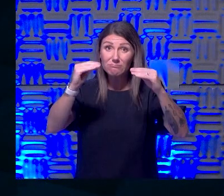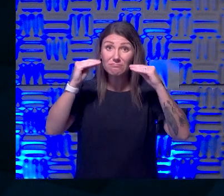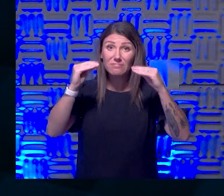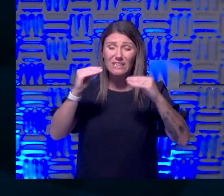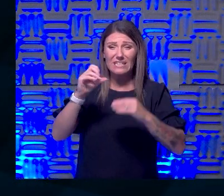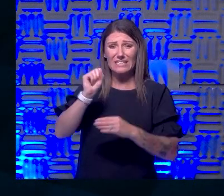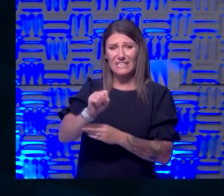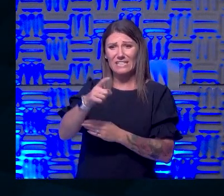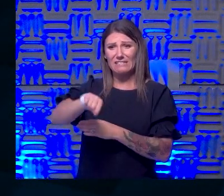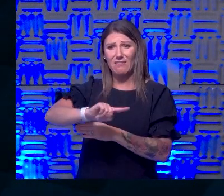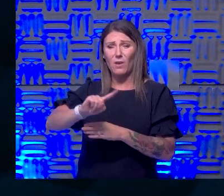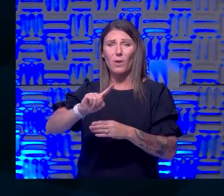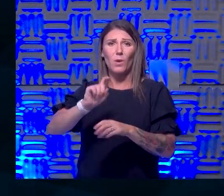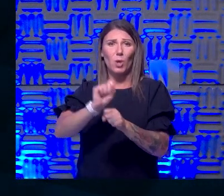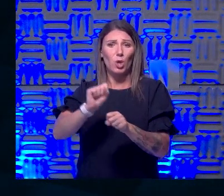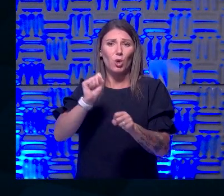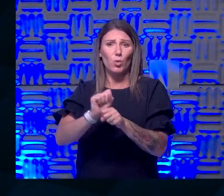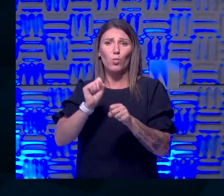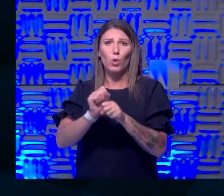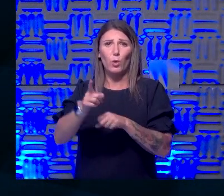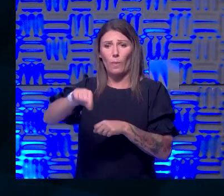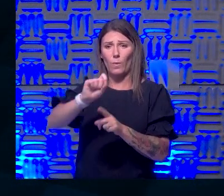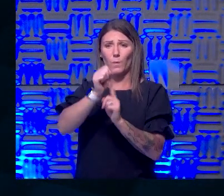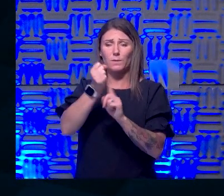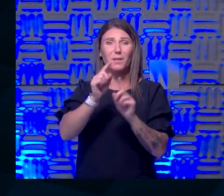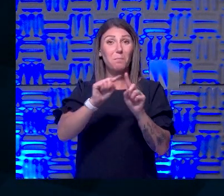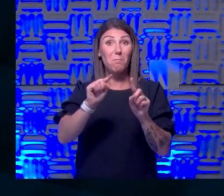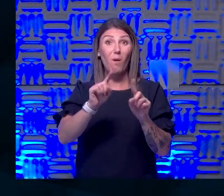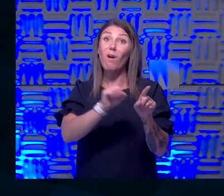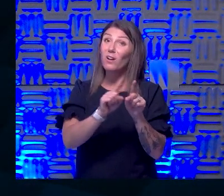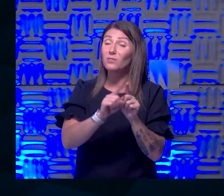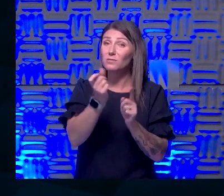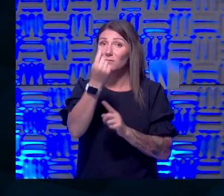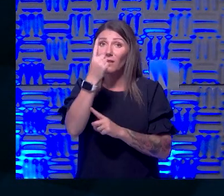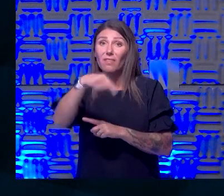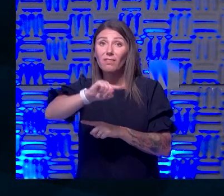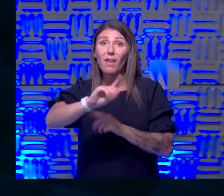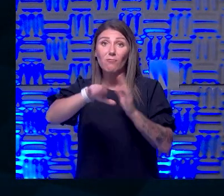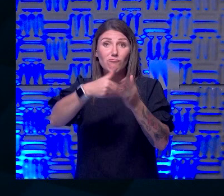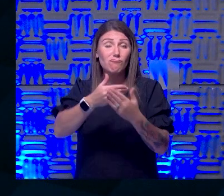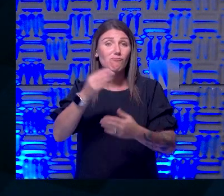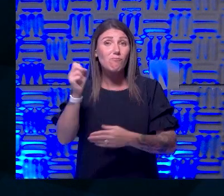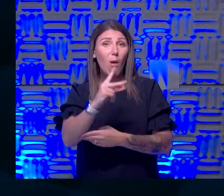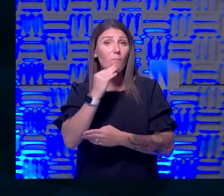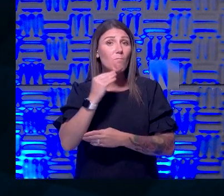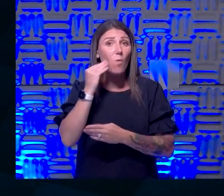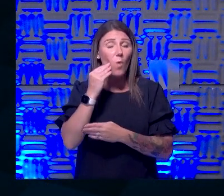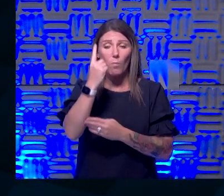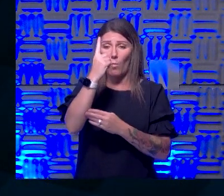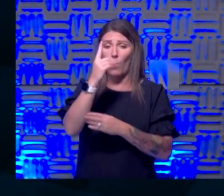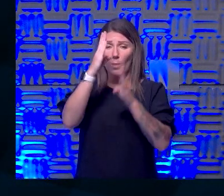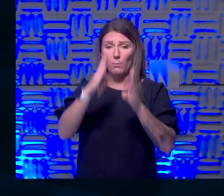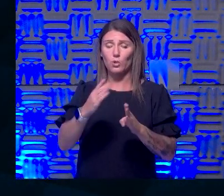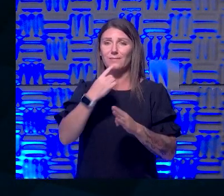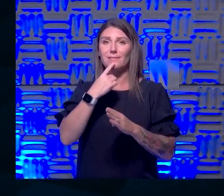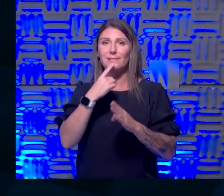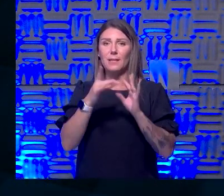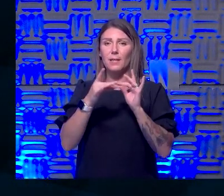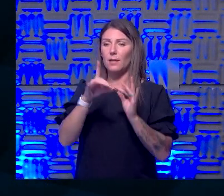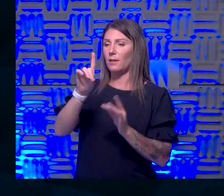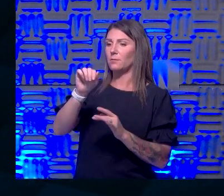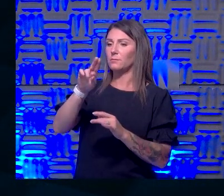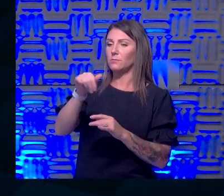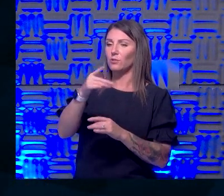but they also go home. And as one person said to me in Dodge City, quote,